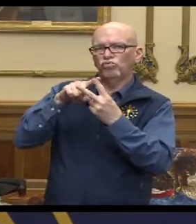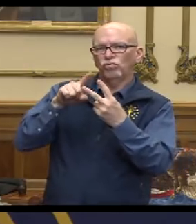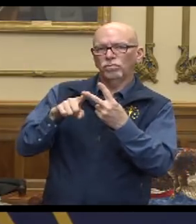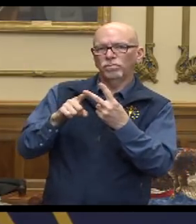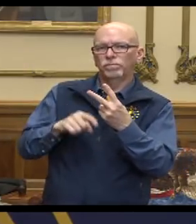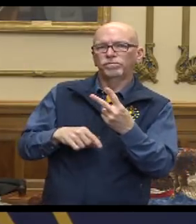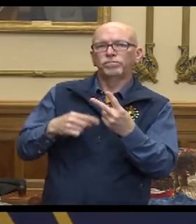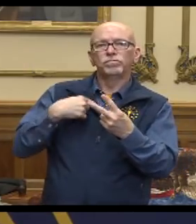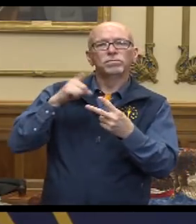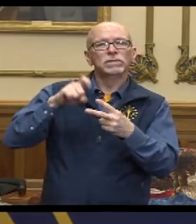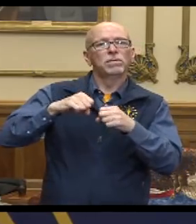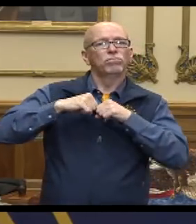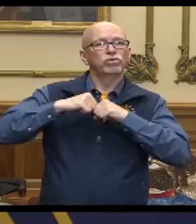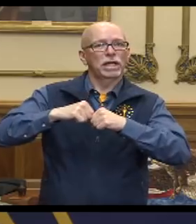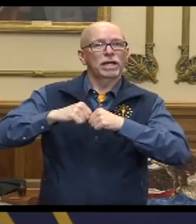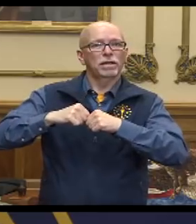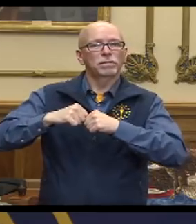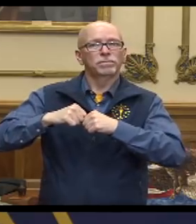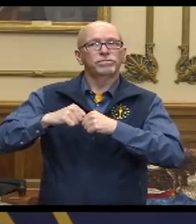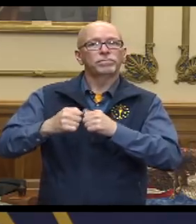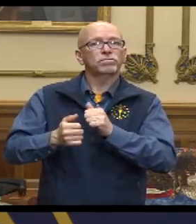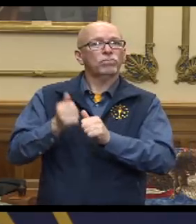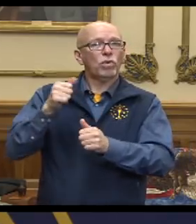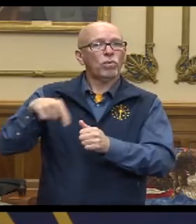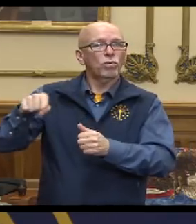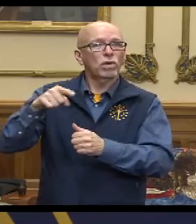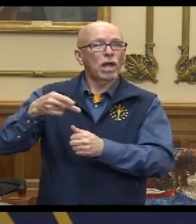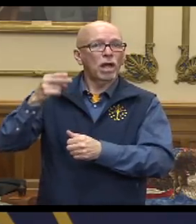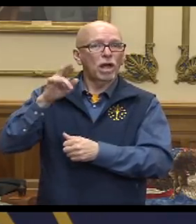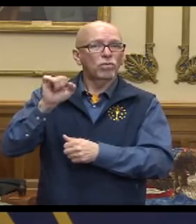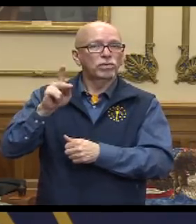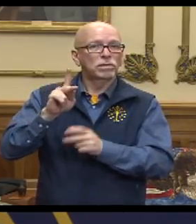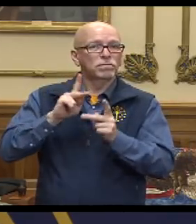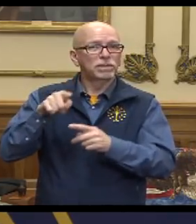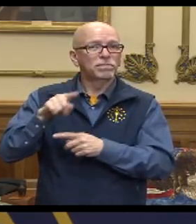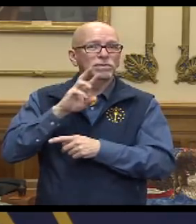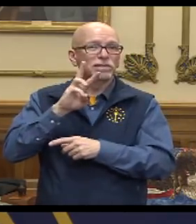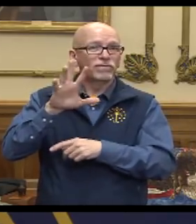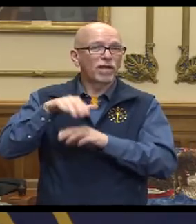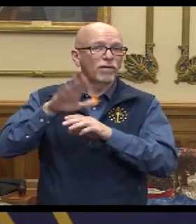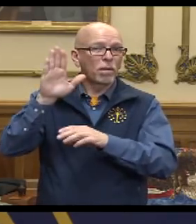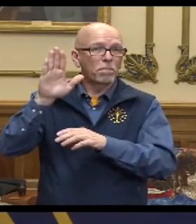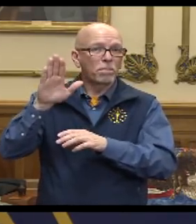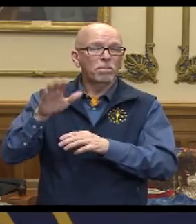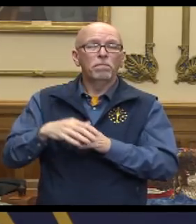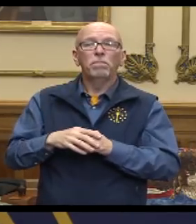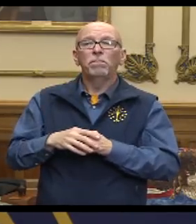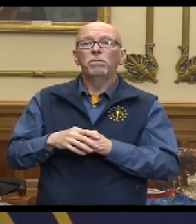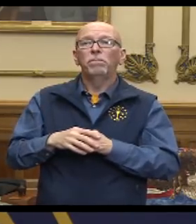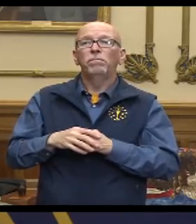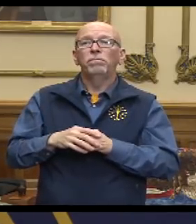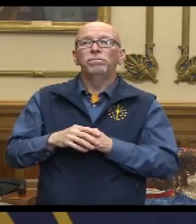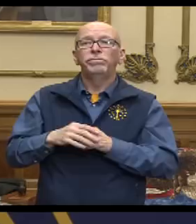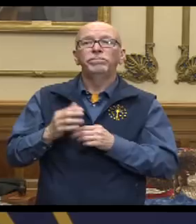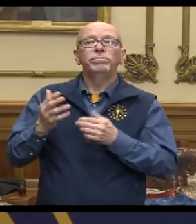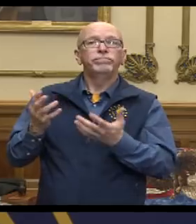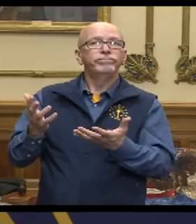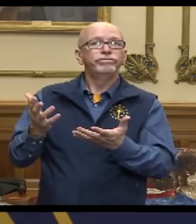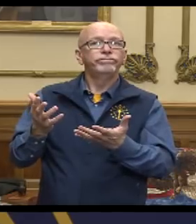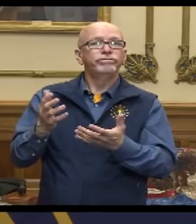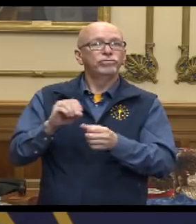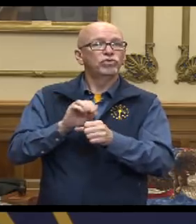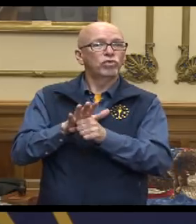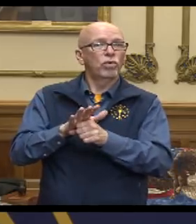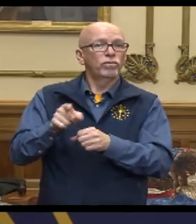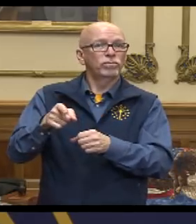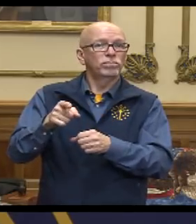fronts. We have to protect the most vulnerable. We have to protect 65 years and older that the